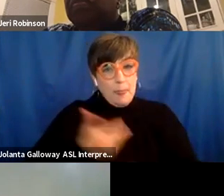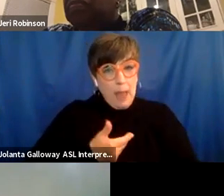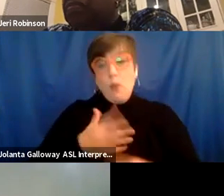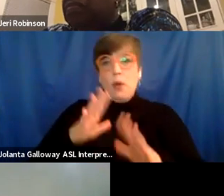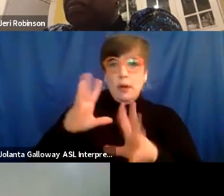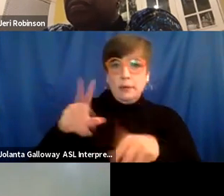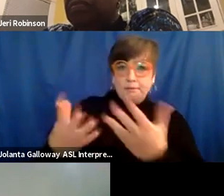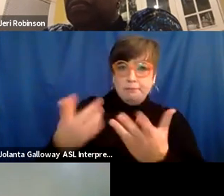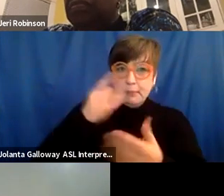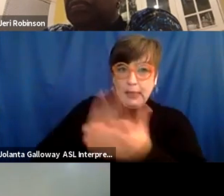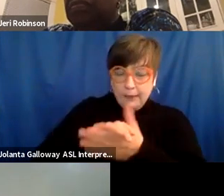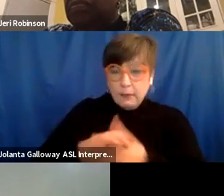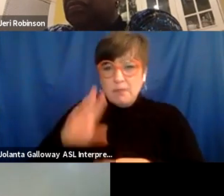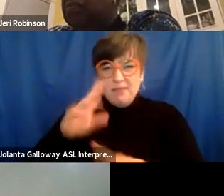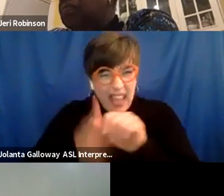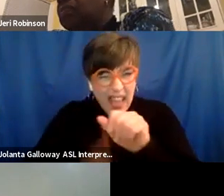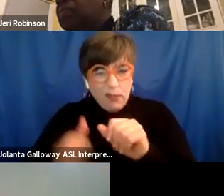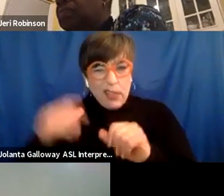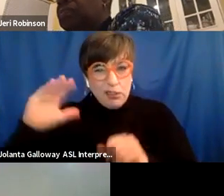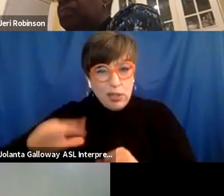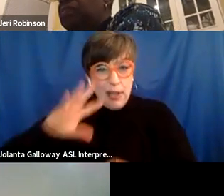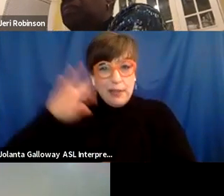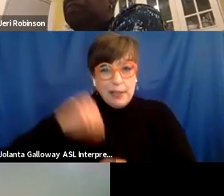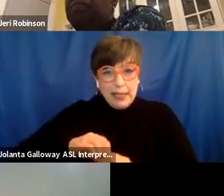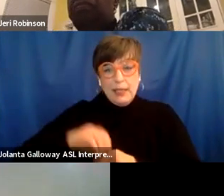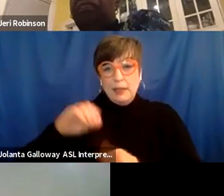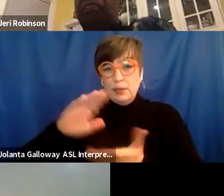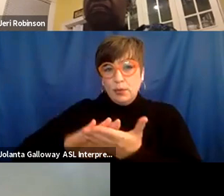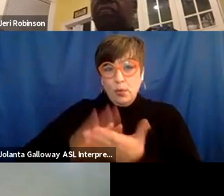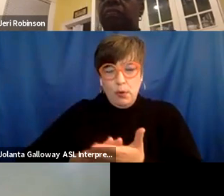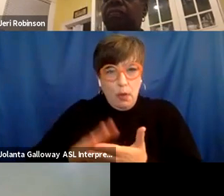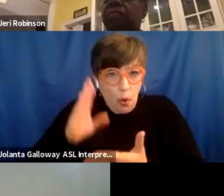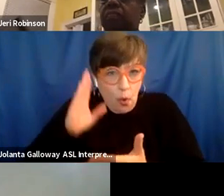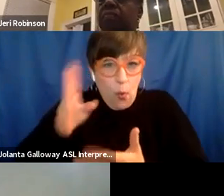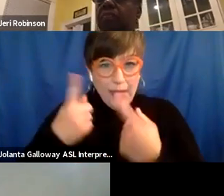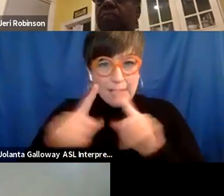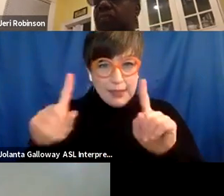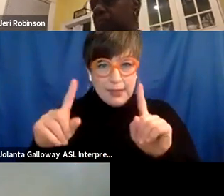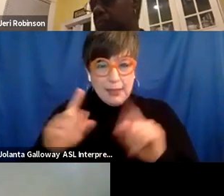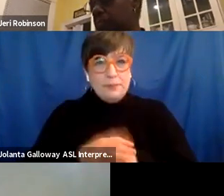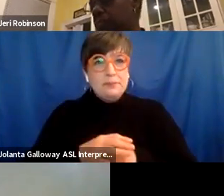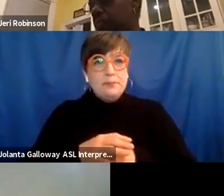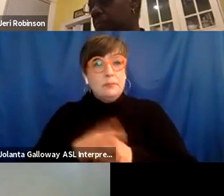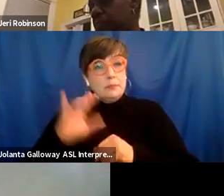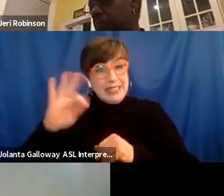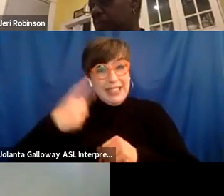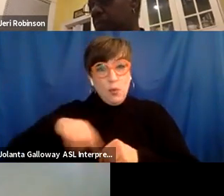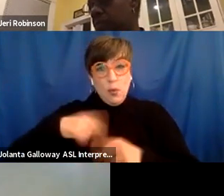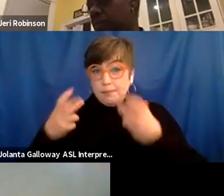child in our school can and will succeed, that if we invest in their teachers and build a supportive